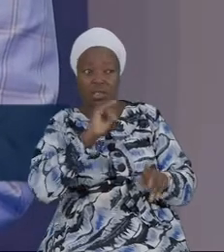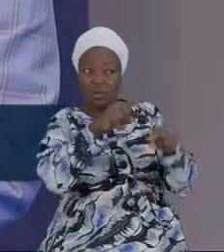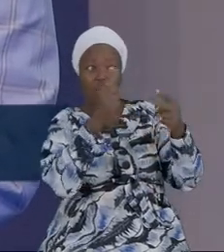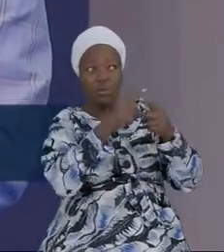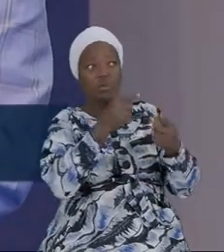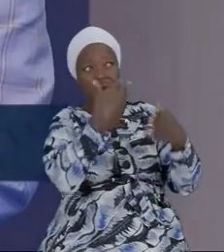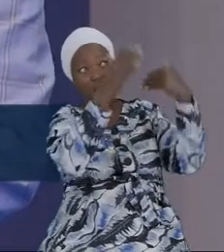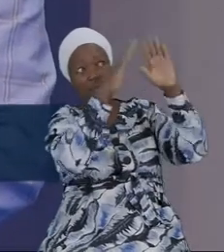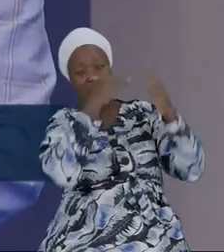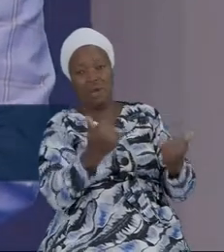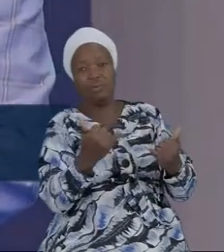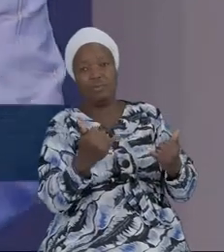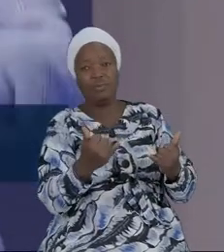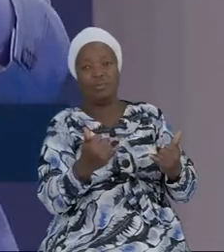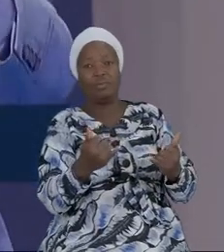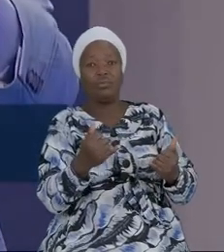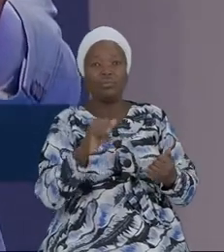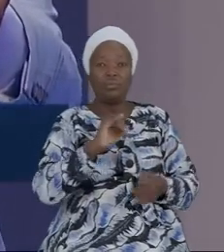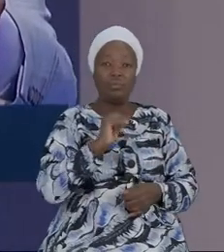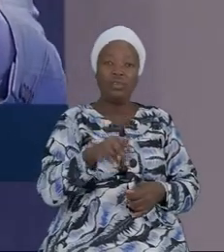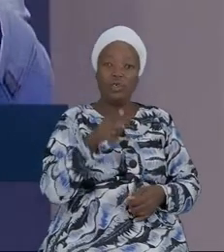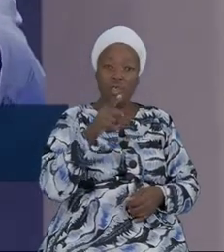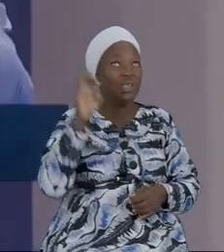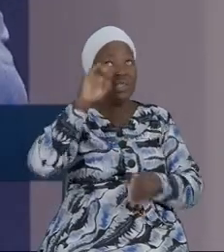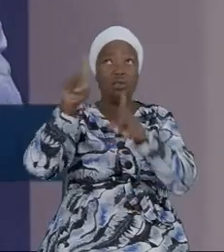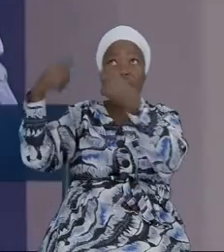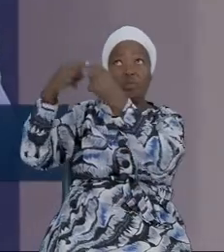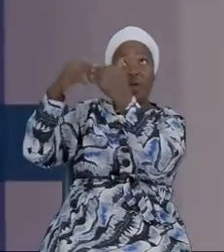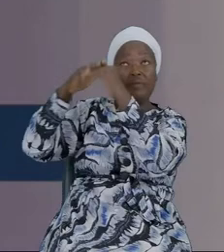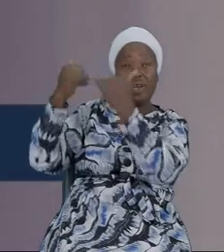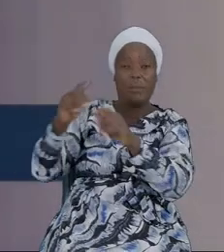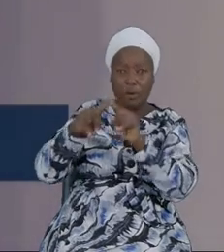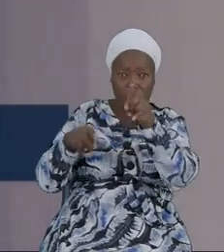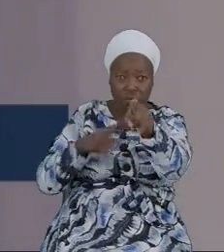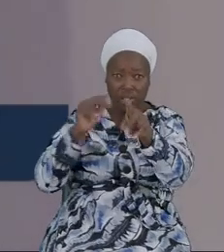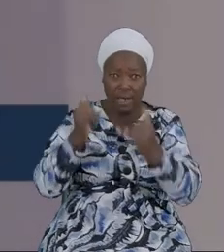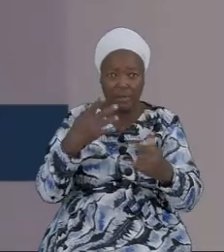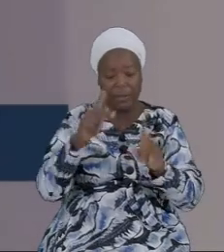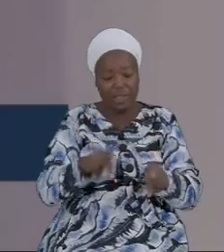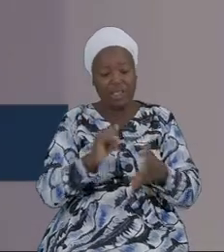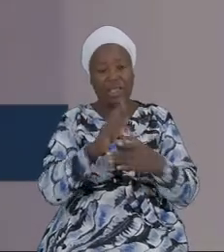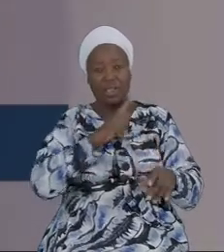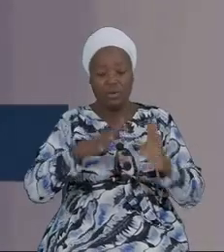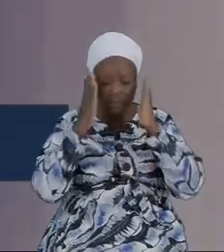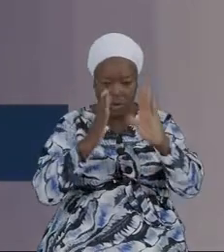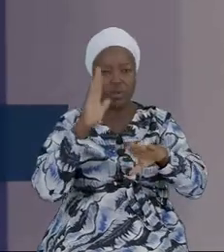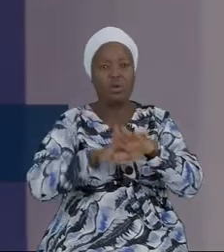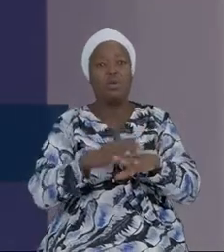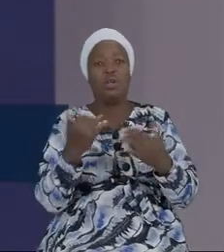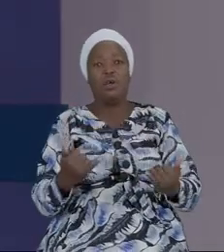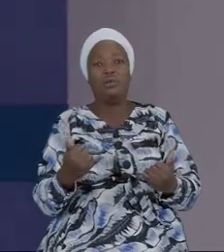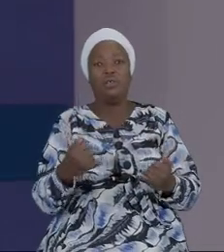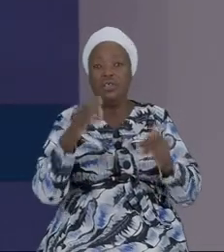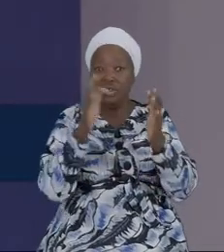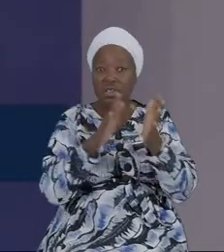glory. The him there. You are now the person the Lord is focusing on.